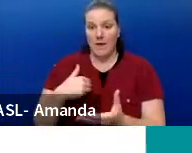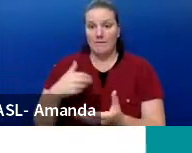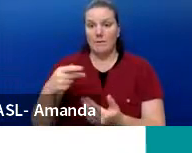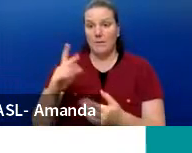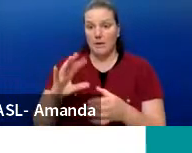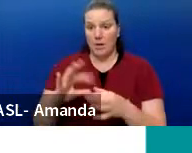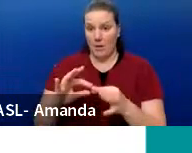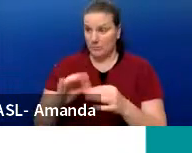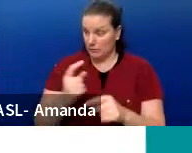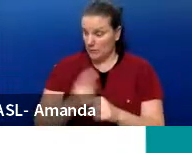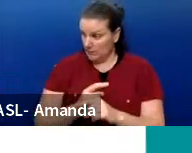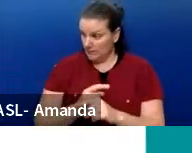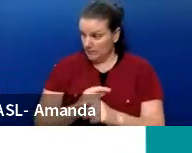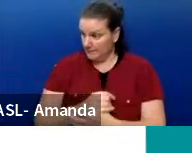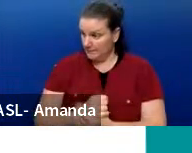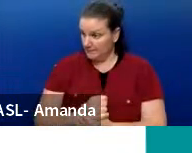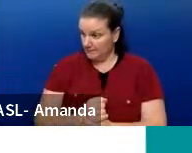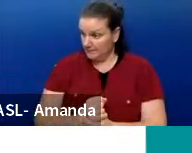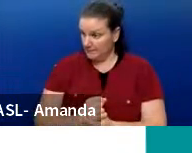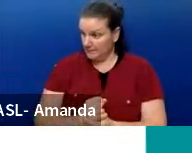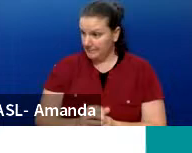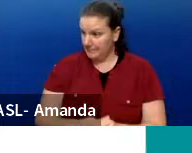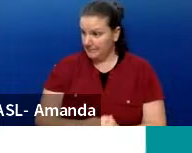commenters. Is that correct?